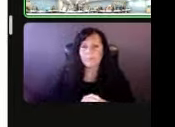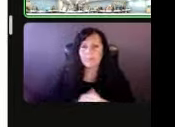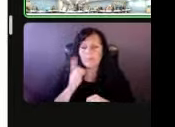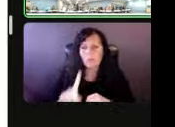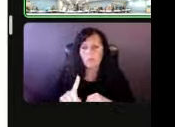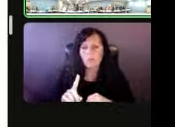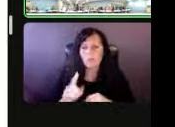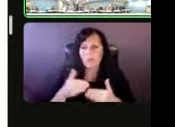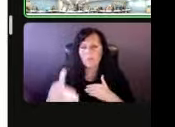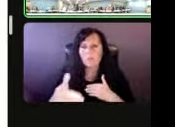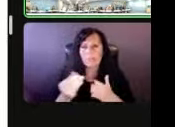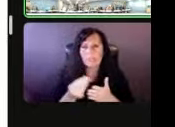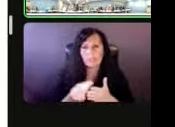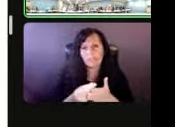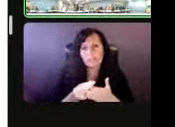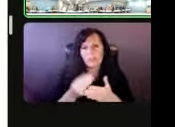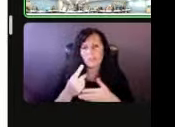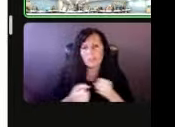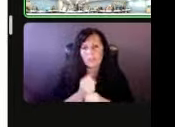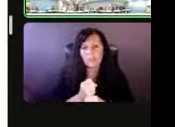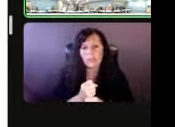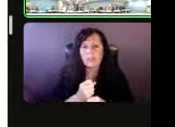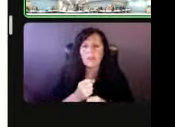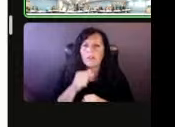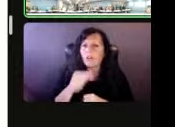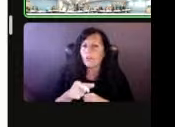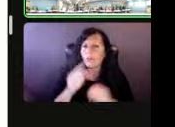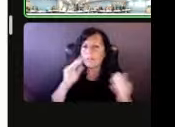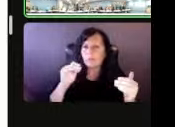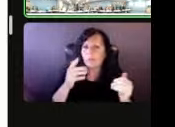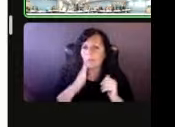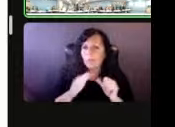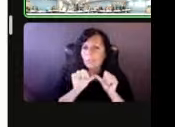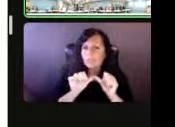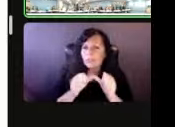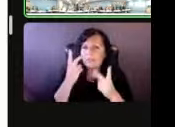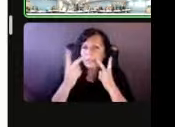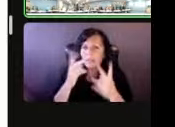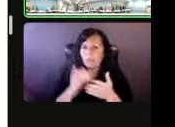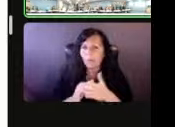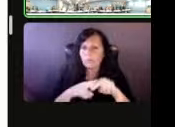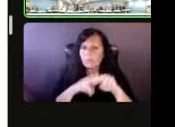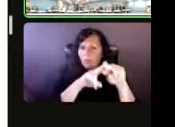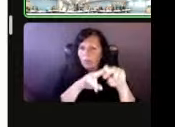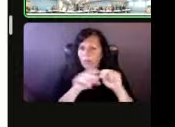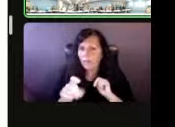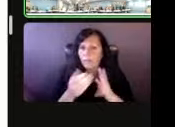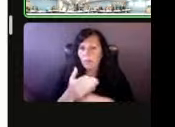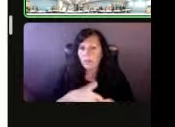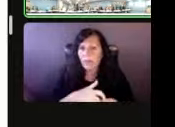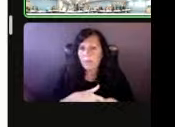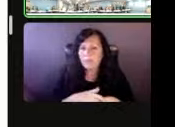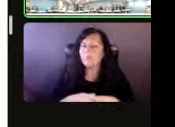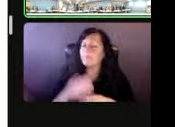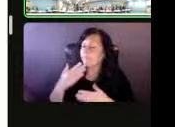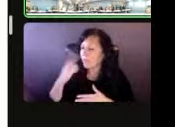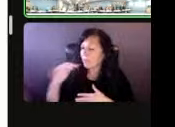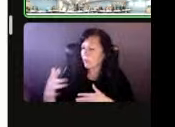upcoming fiscal years? And if so, what are you anticipating we're going to continue to see those grow over time? Yeah, I appreciate the question.